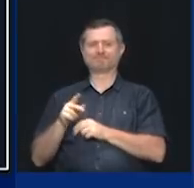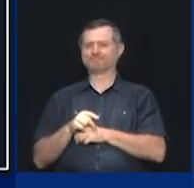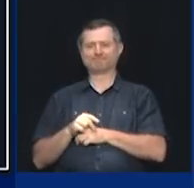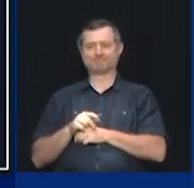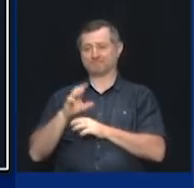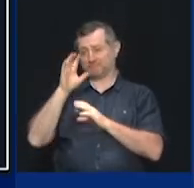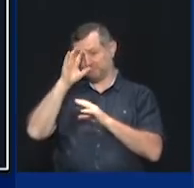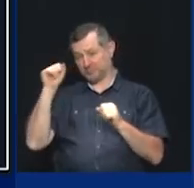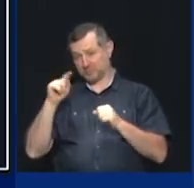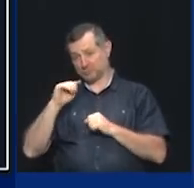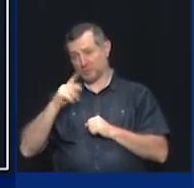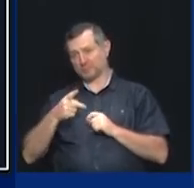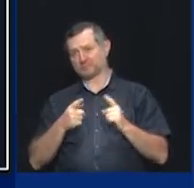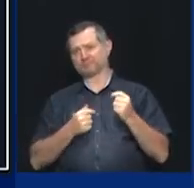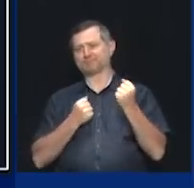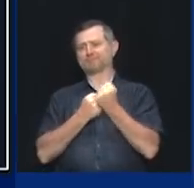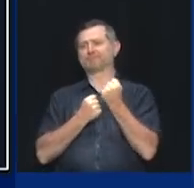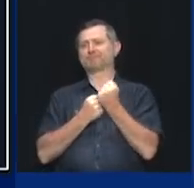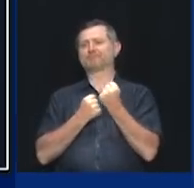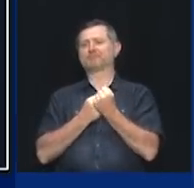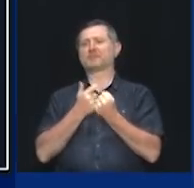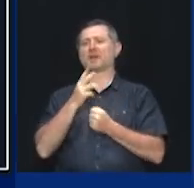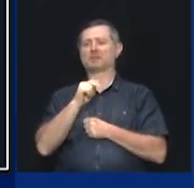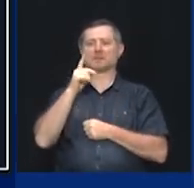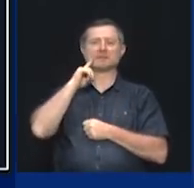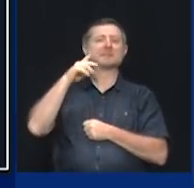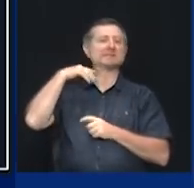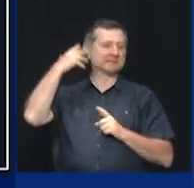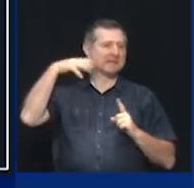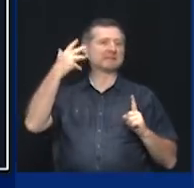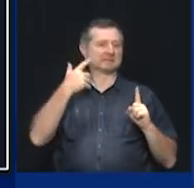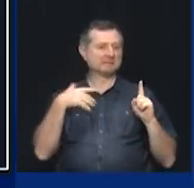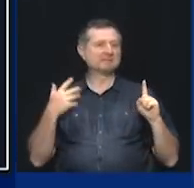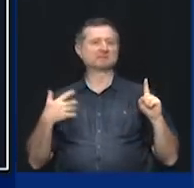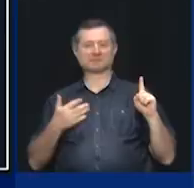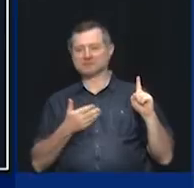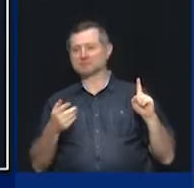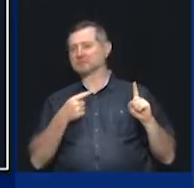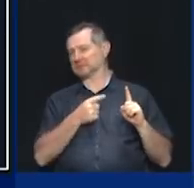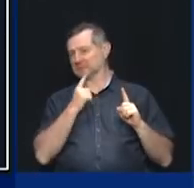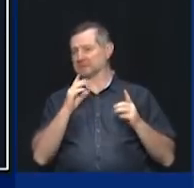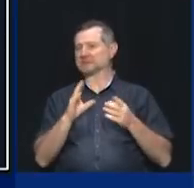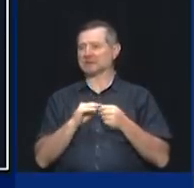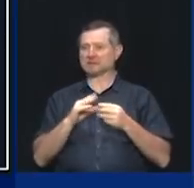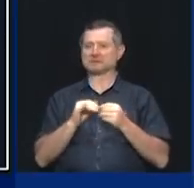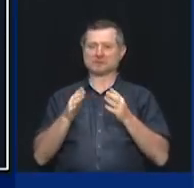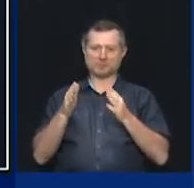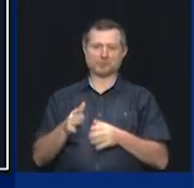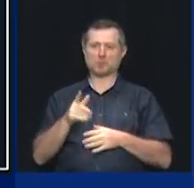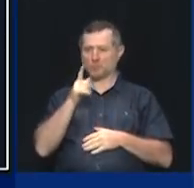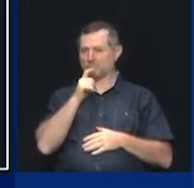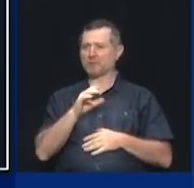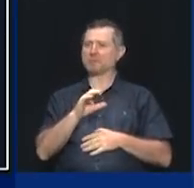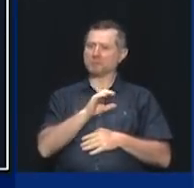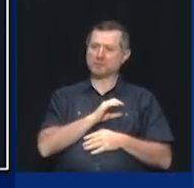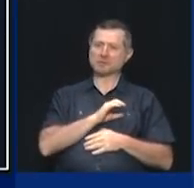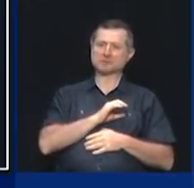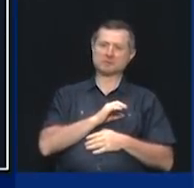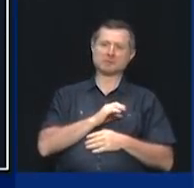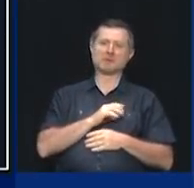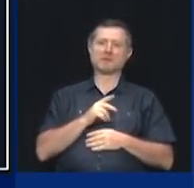pro-gun, they did insane things. They said a person with active warrants should be allowed to purchase a